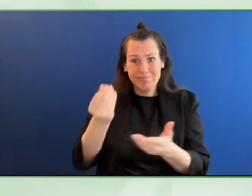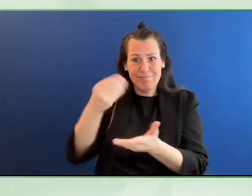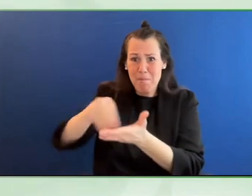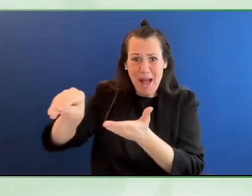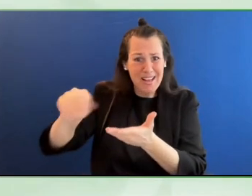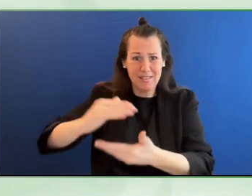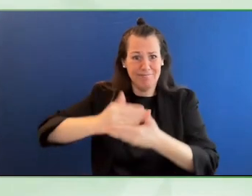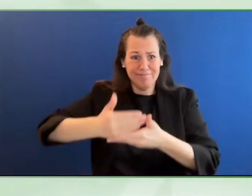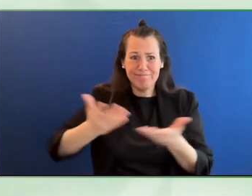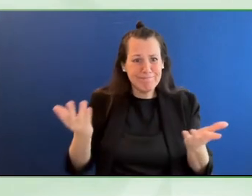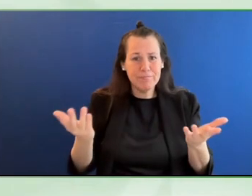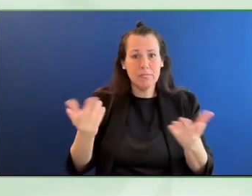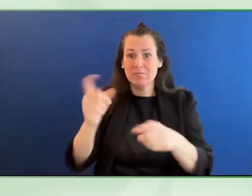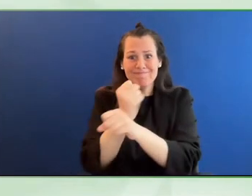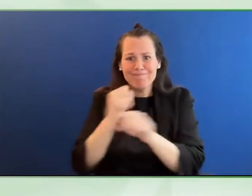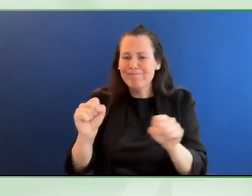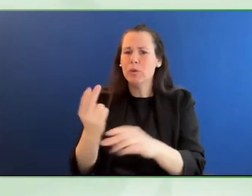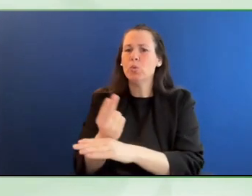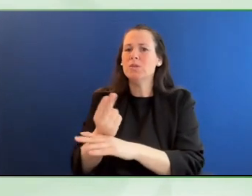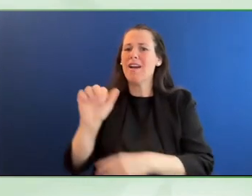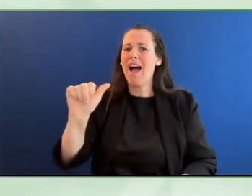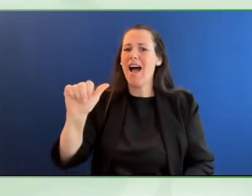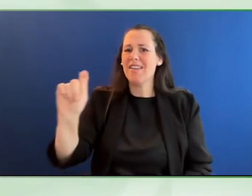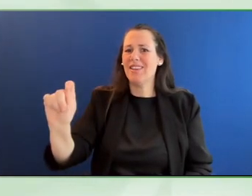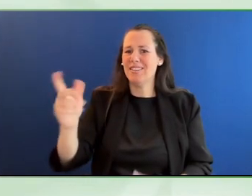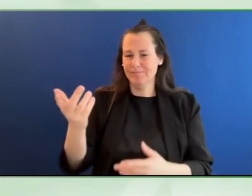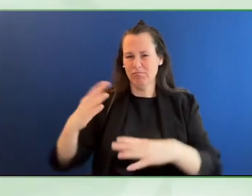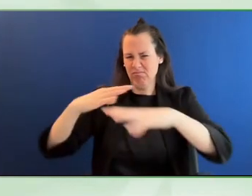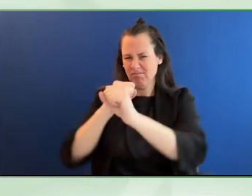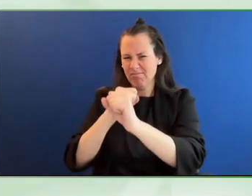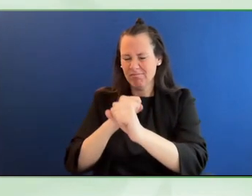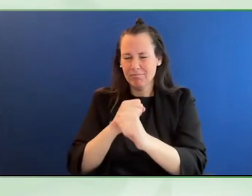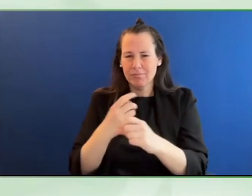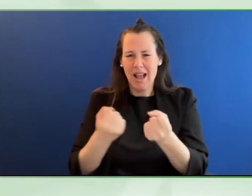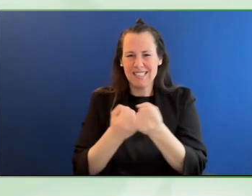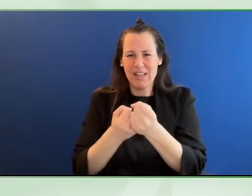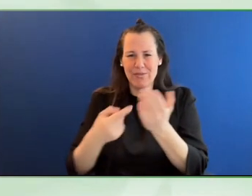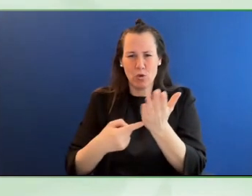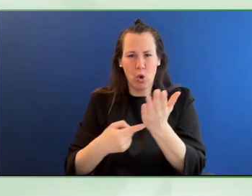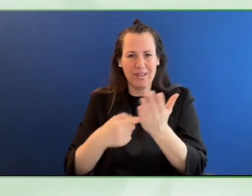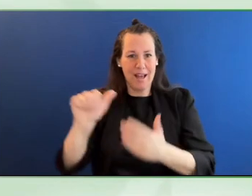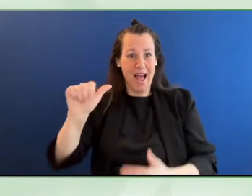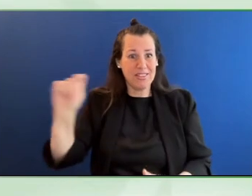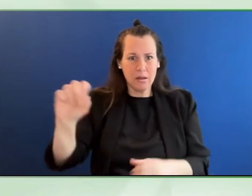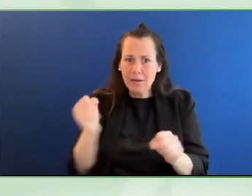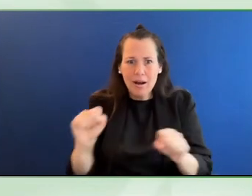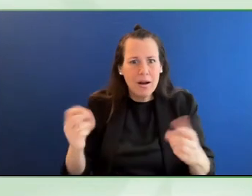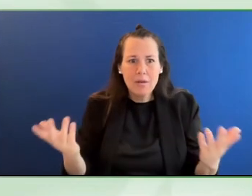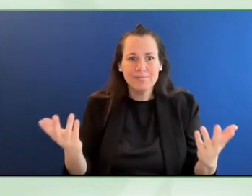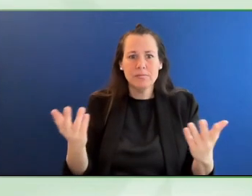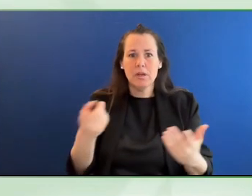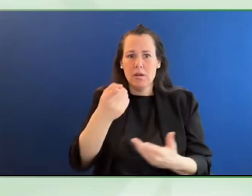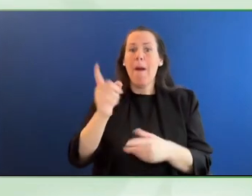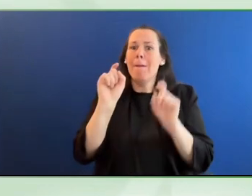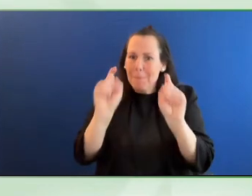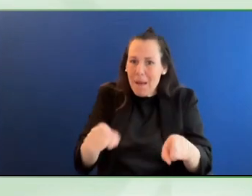can go, you can't. Now, imagine the ability to be able to go to any of those computers that your peers